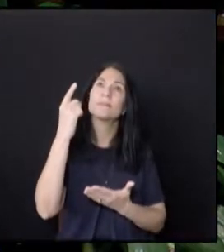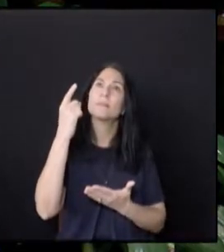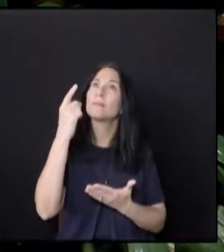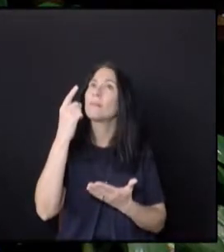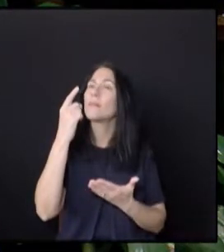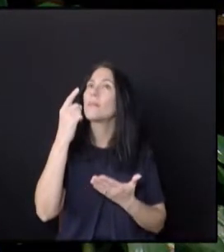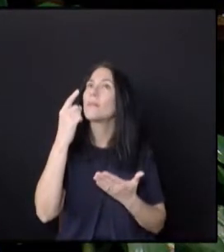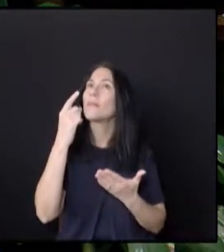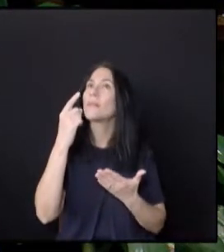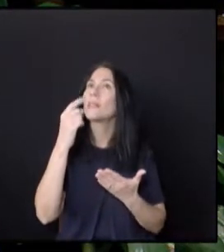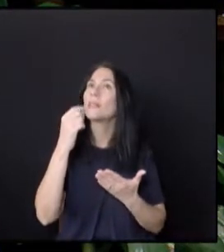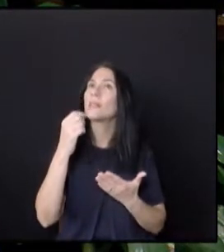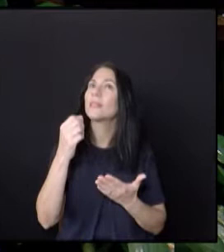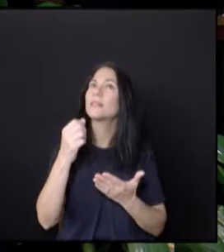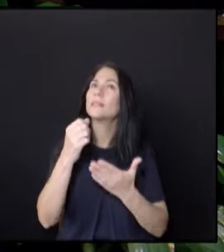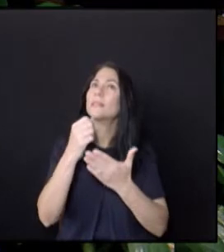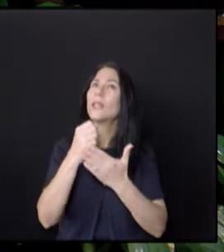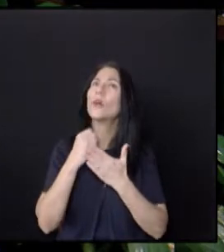unstop our ears,